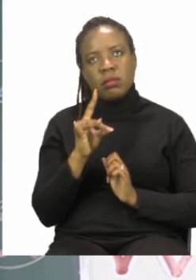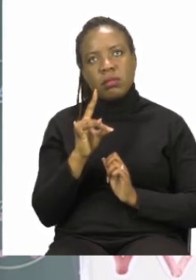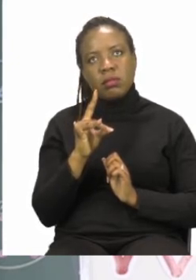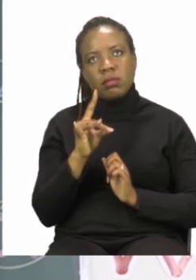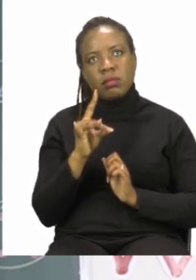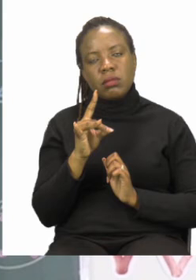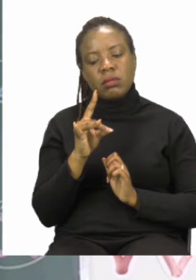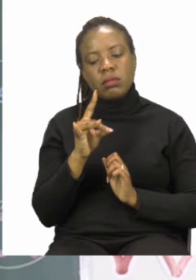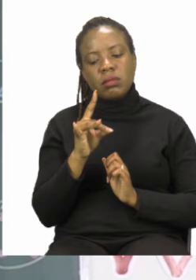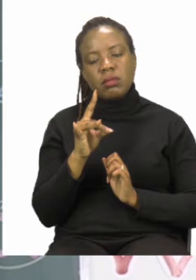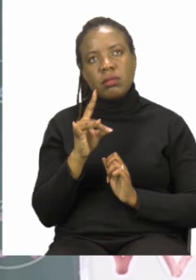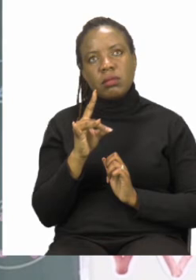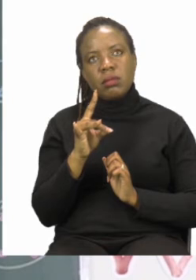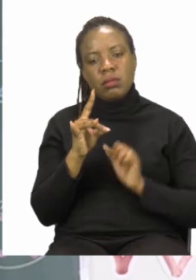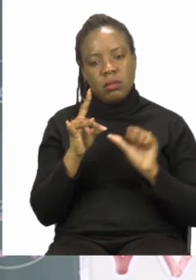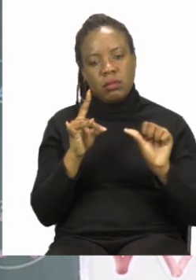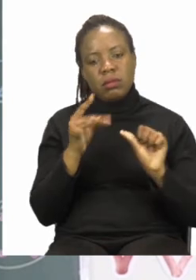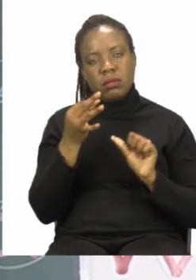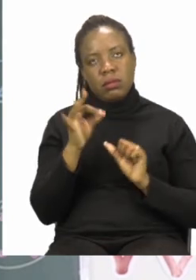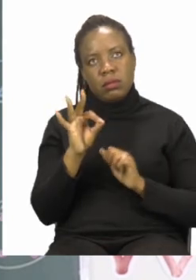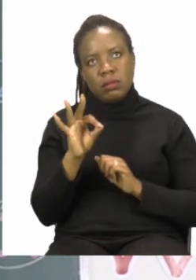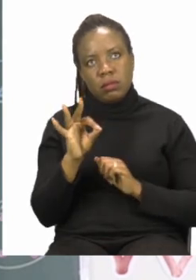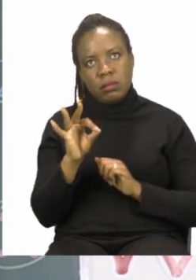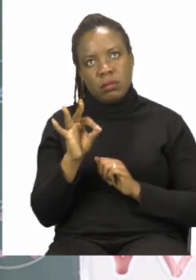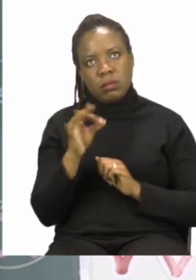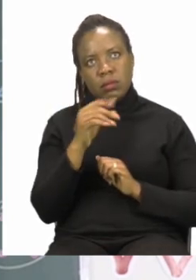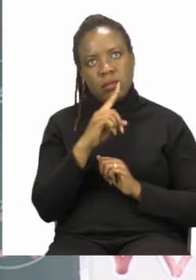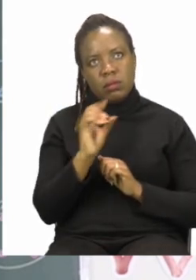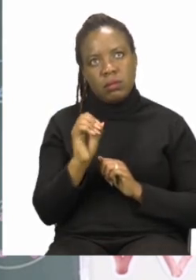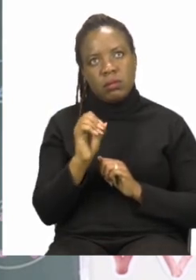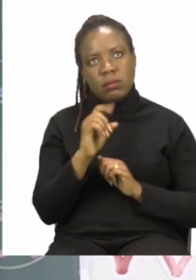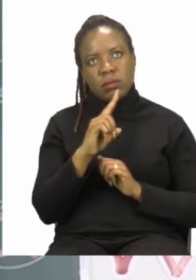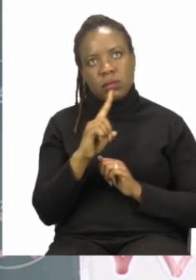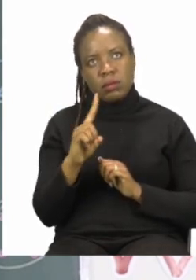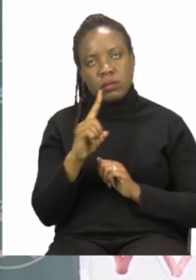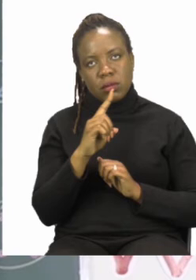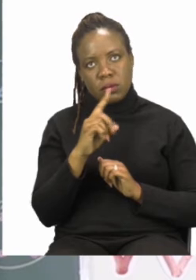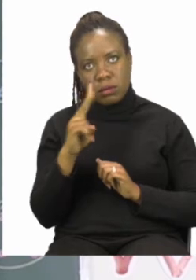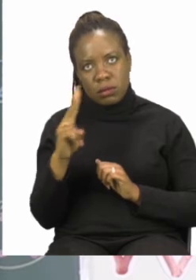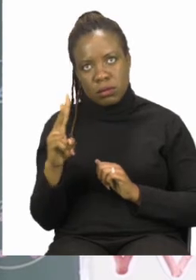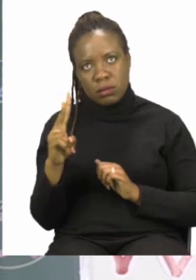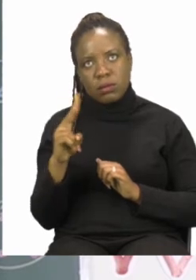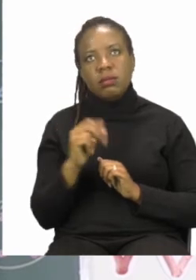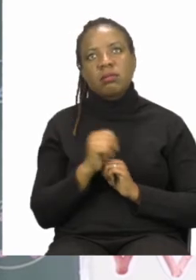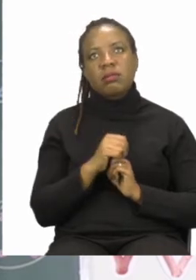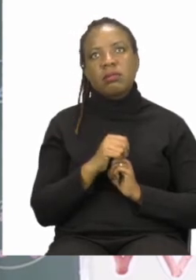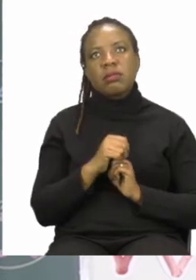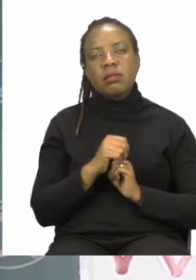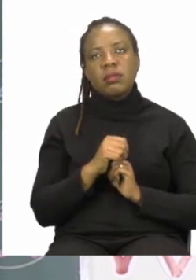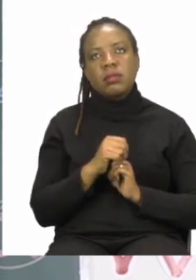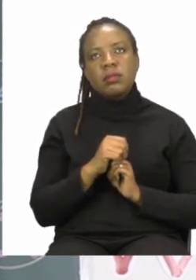We are on number 8. Let's go. 9, 10, 11, 12,